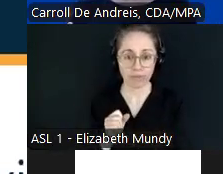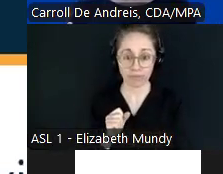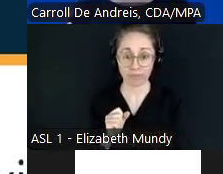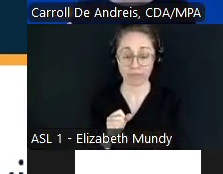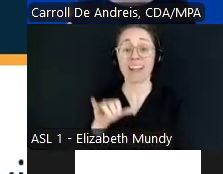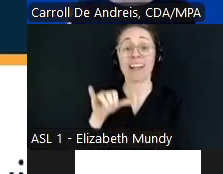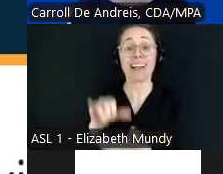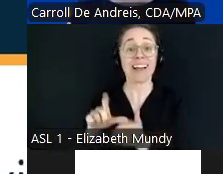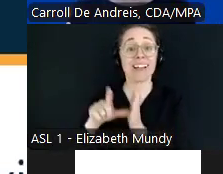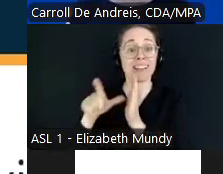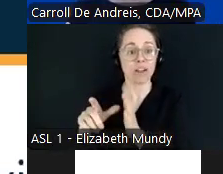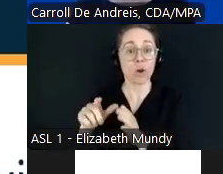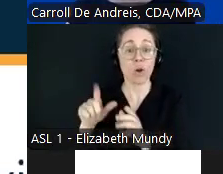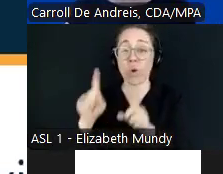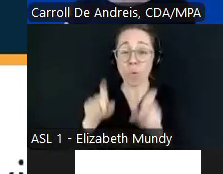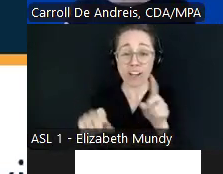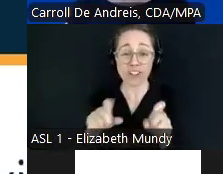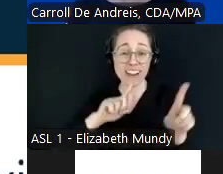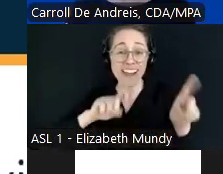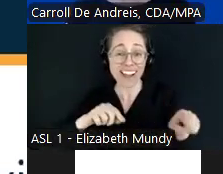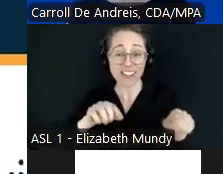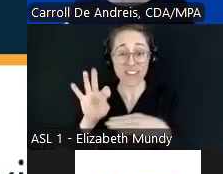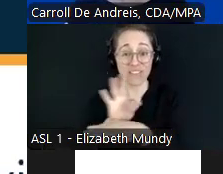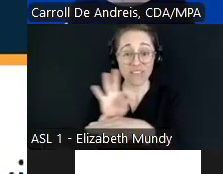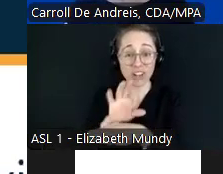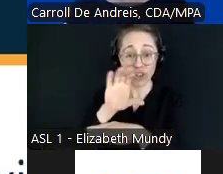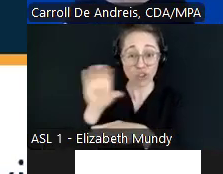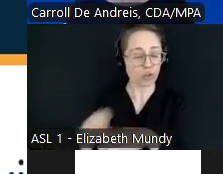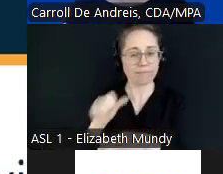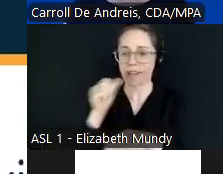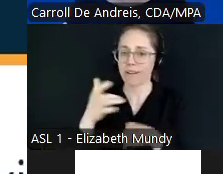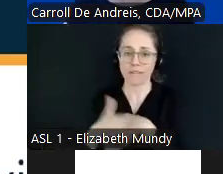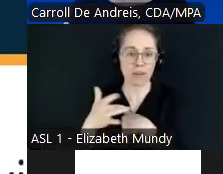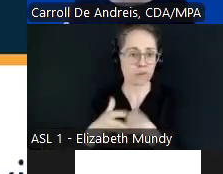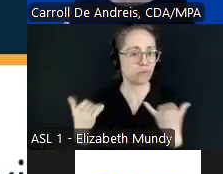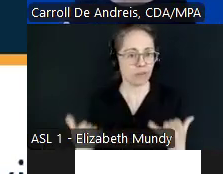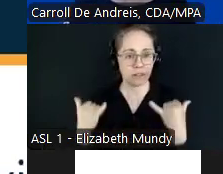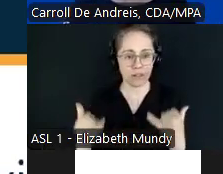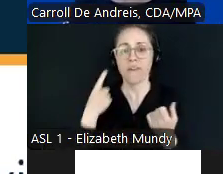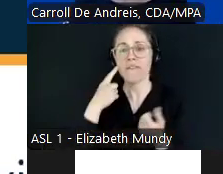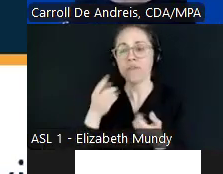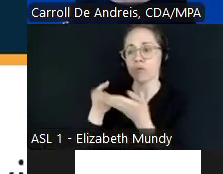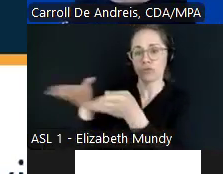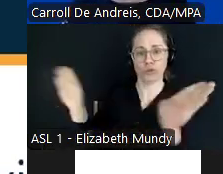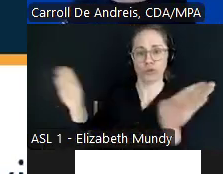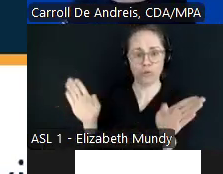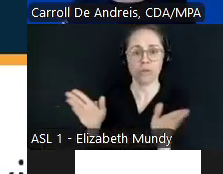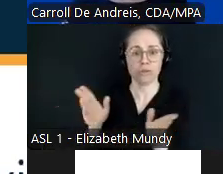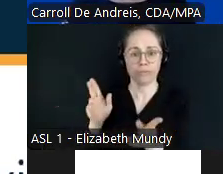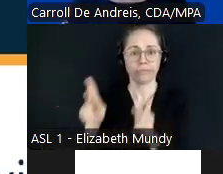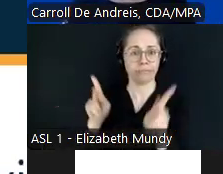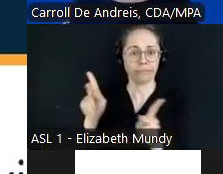answer functions are not enabled for comments and questions from public attendees.